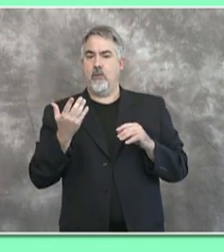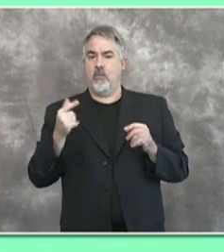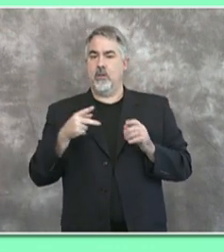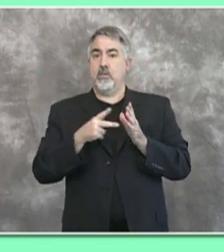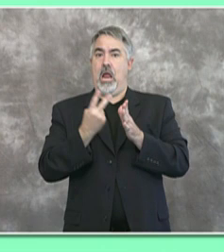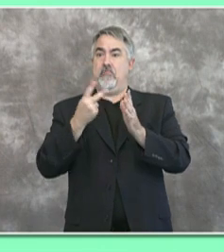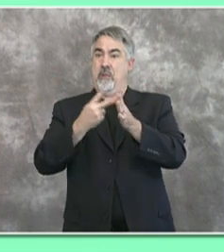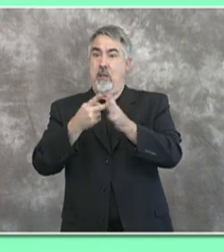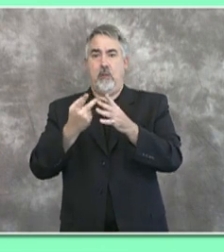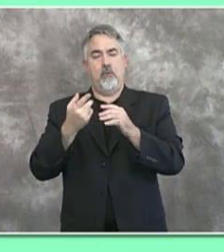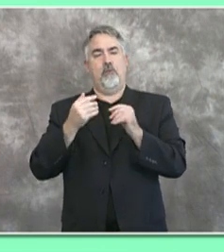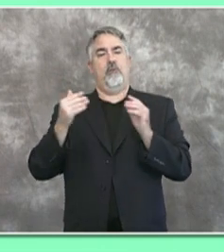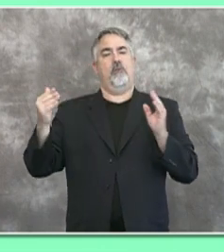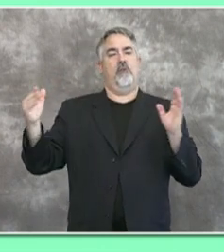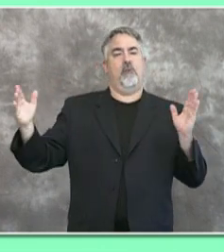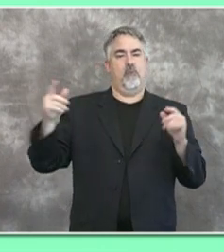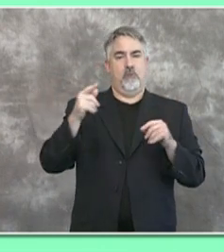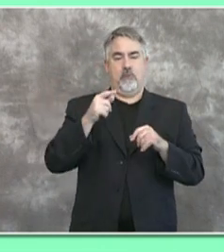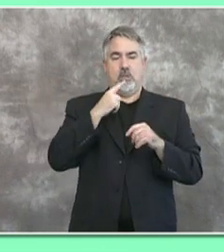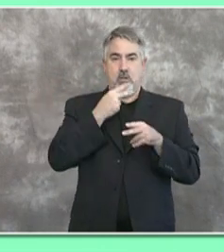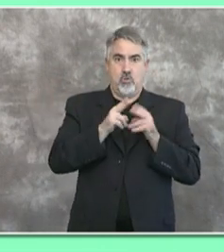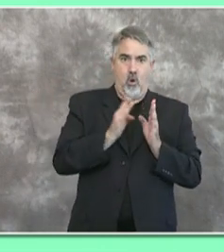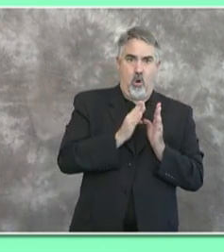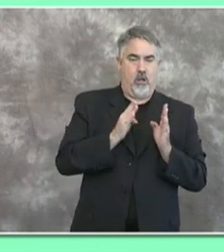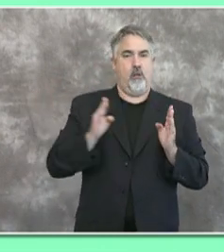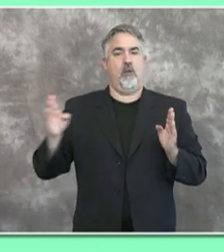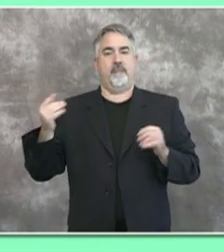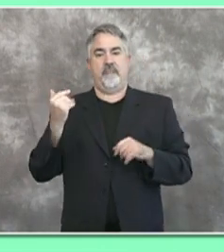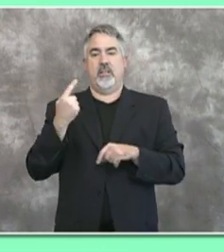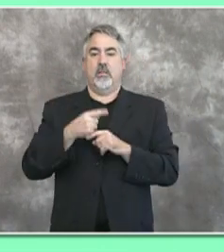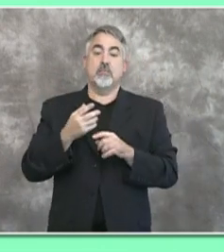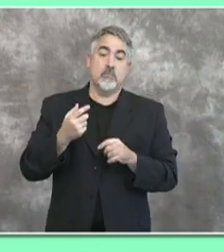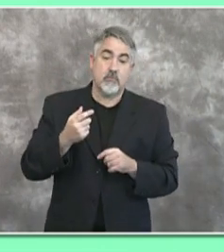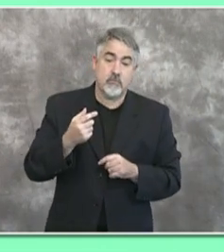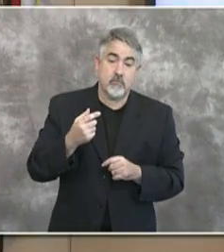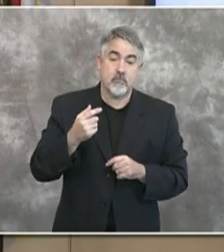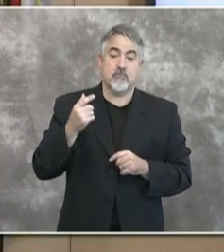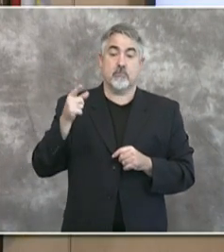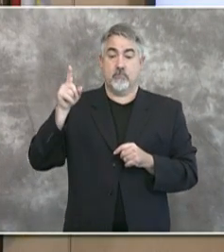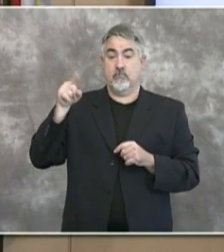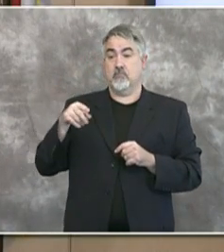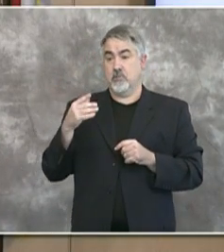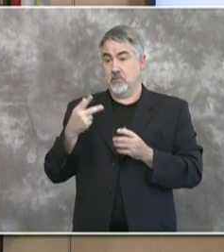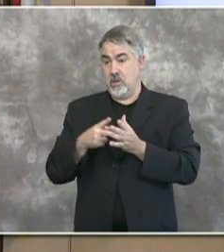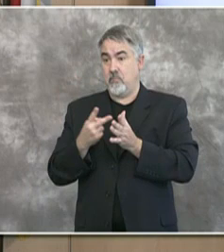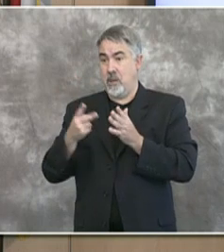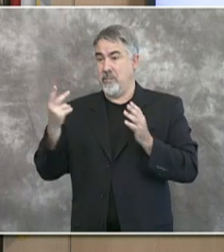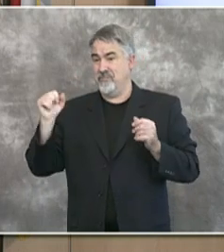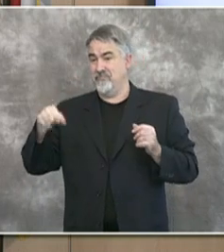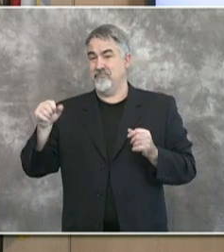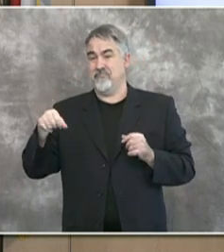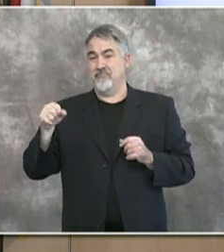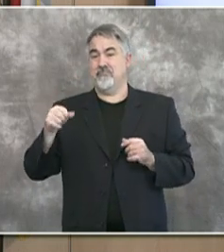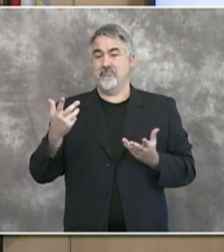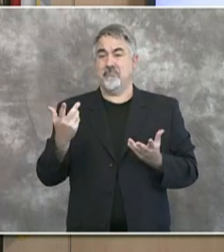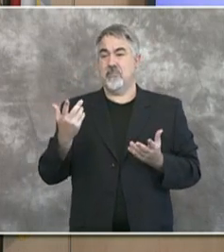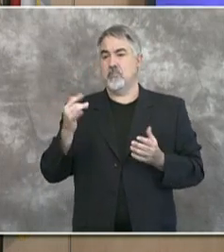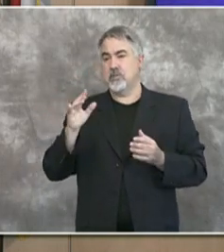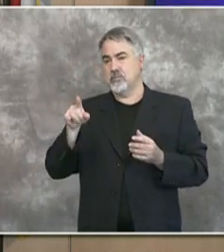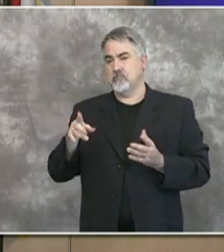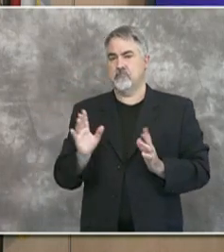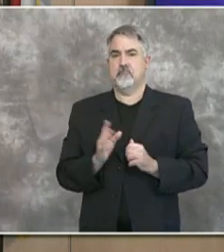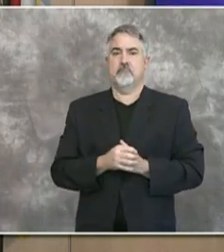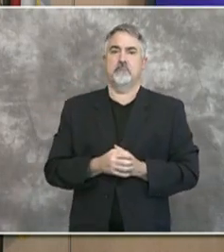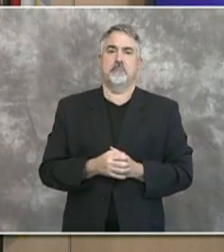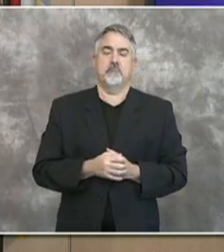ICUs and any loss of life. With that, that concludes my section of the report, and I will now turn it over to Dr. Wilma